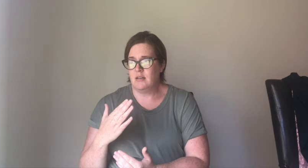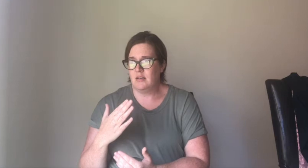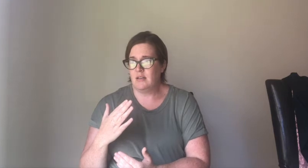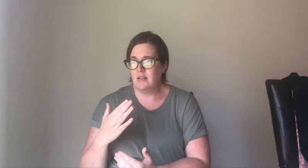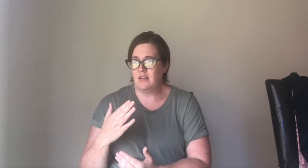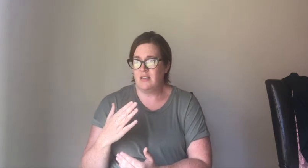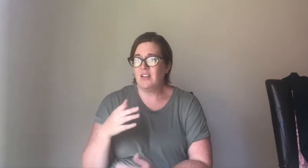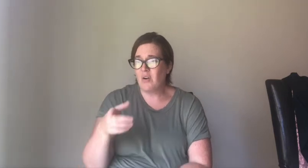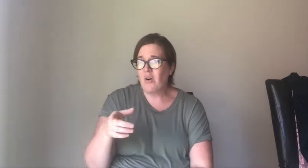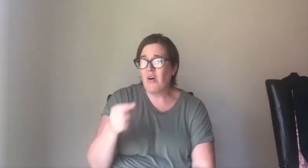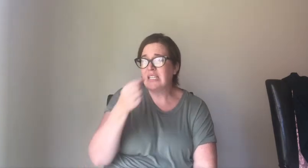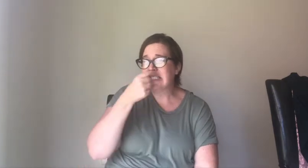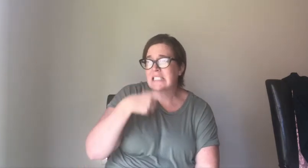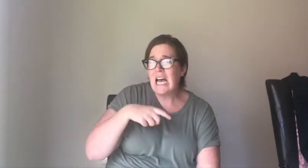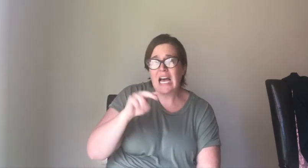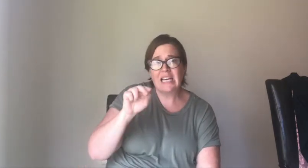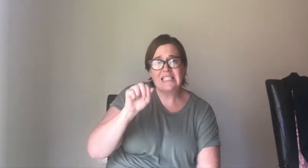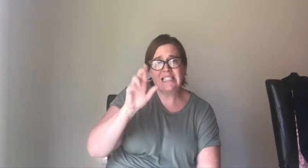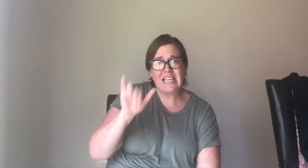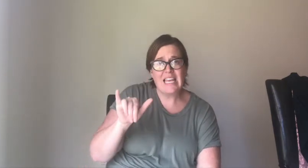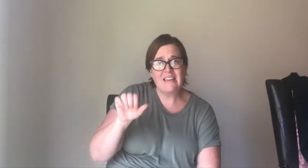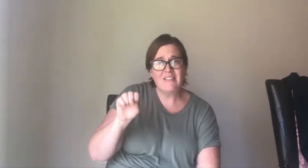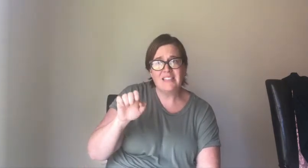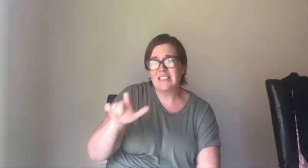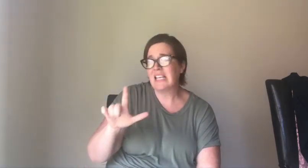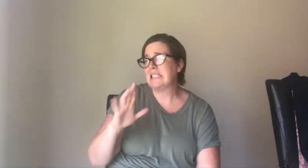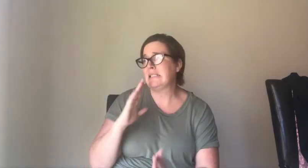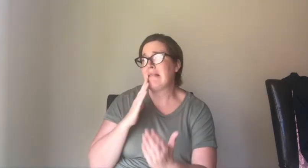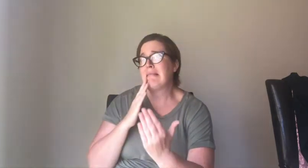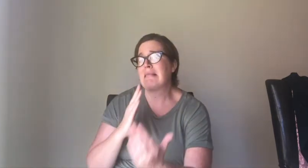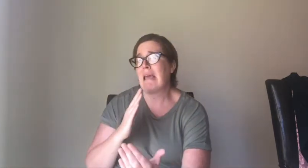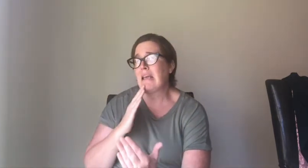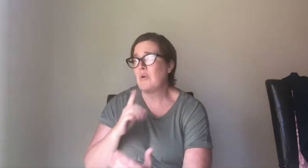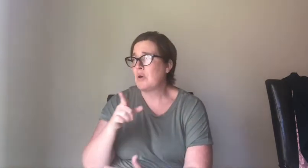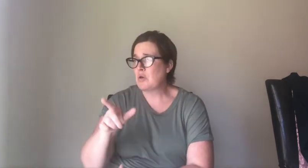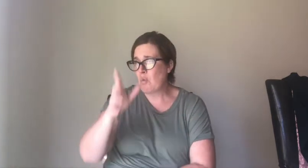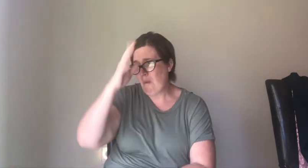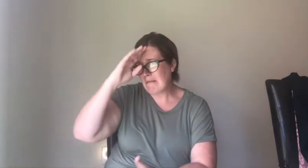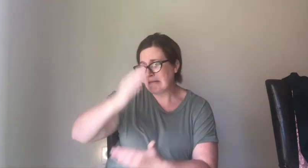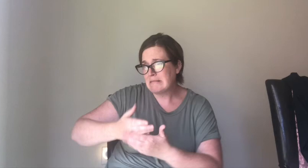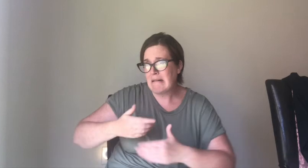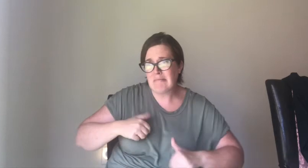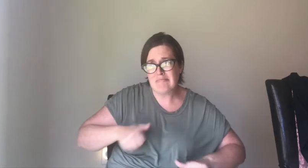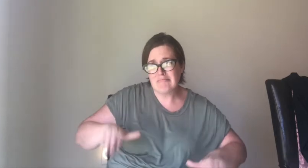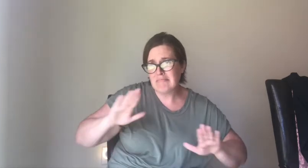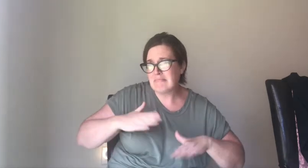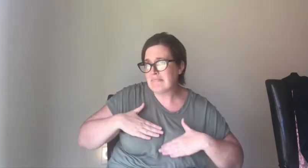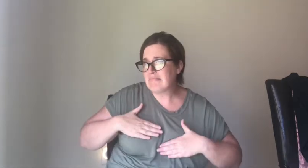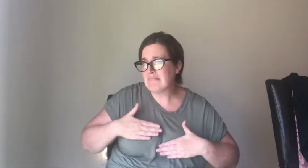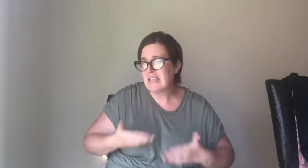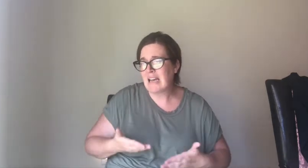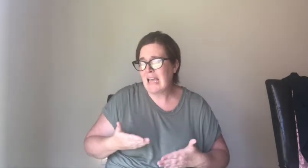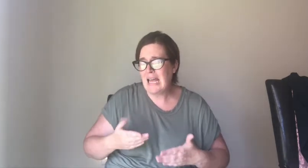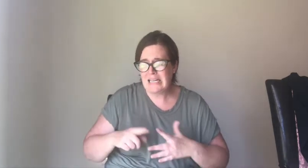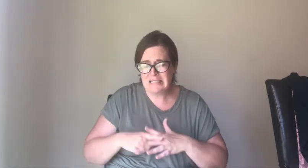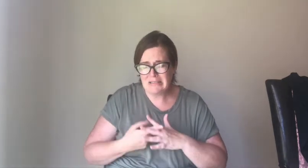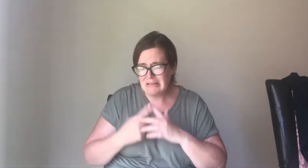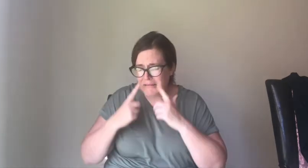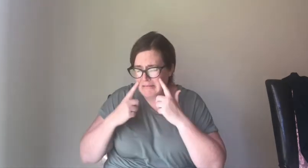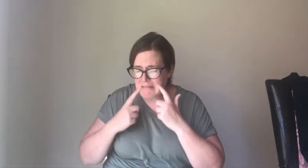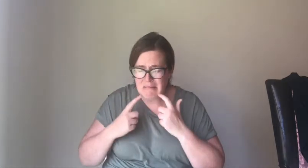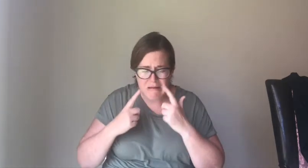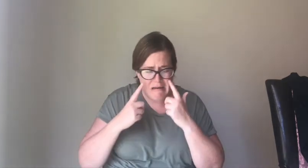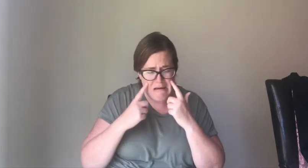picture that you're seeing right now was taken actually like a little bit over a week ago after they'd had some time to recover from their whole ordeal. There was like this